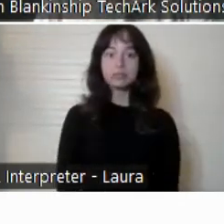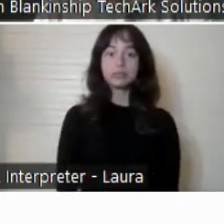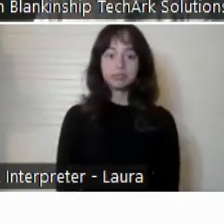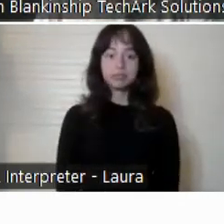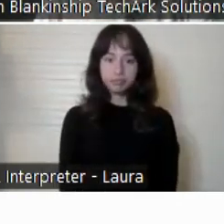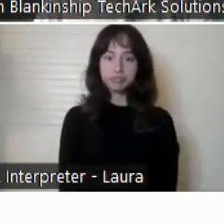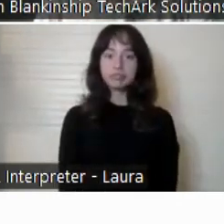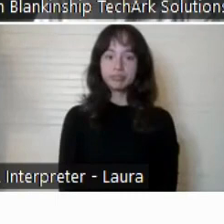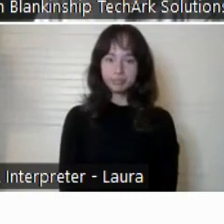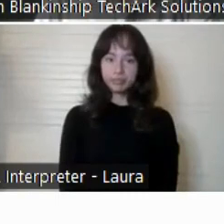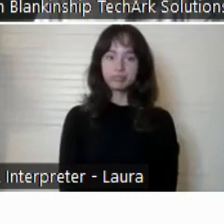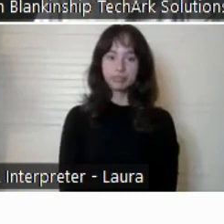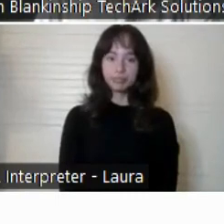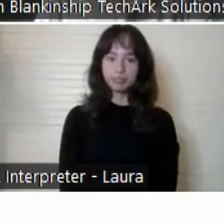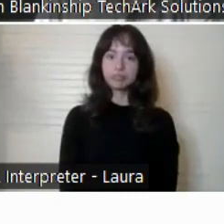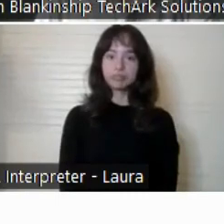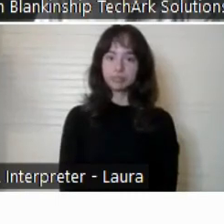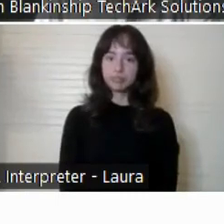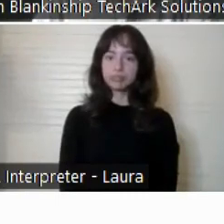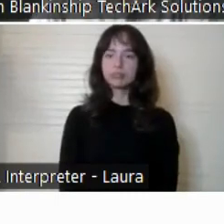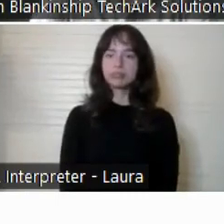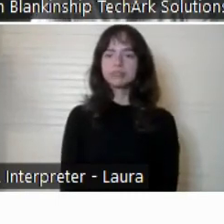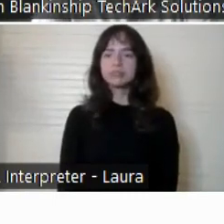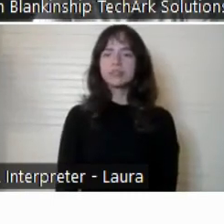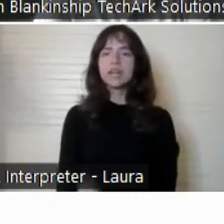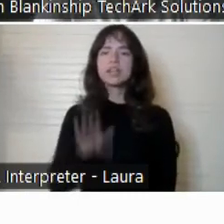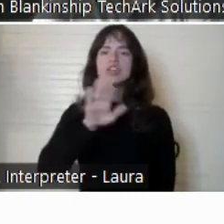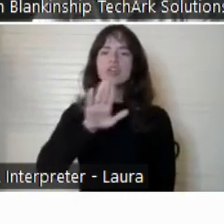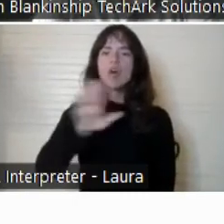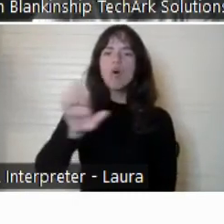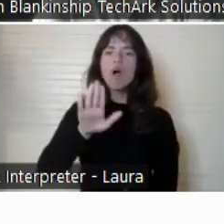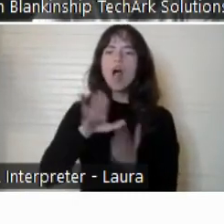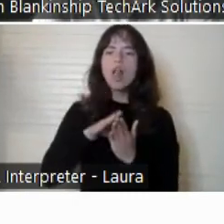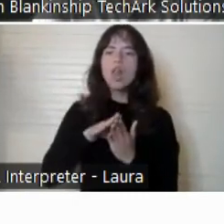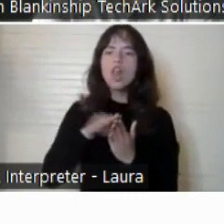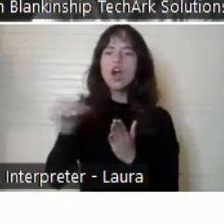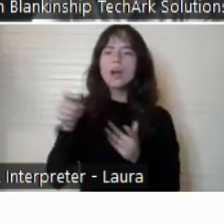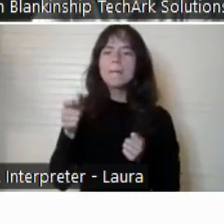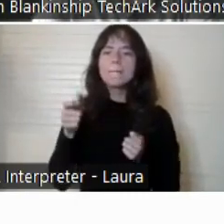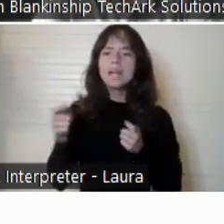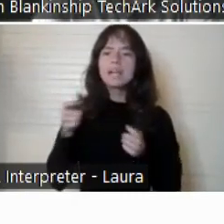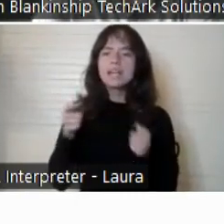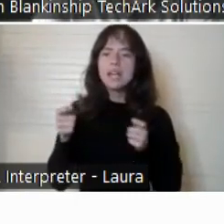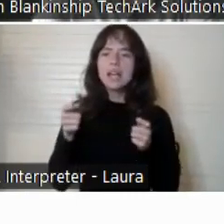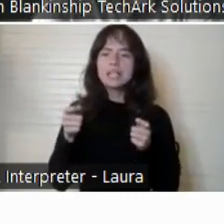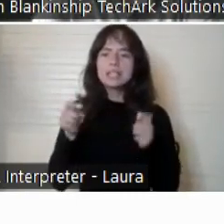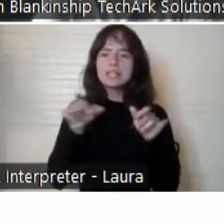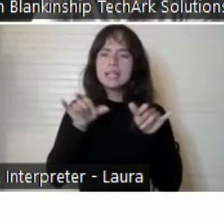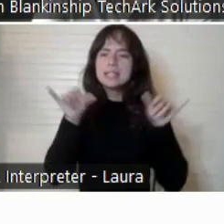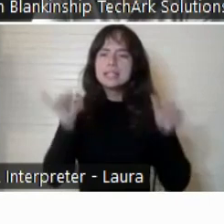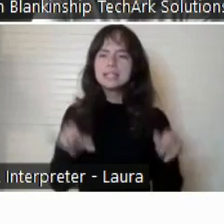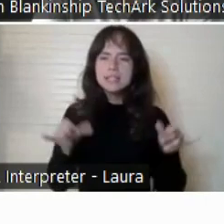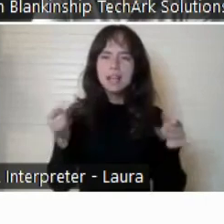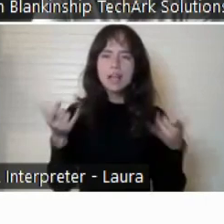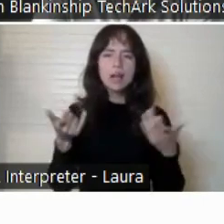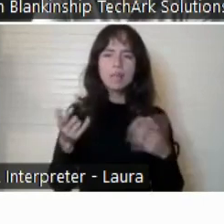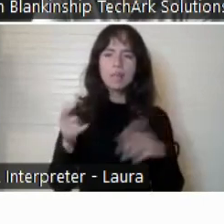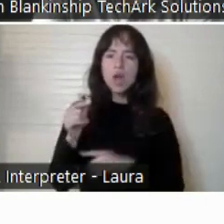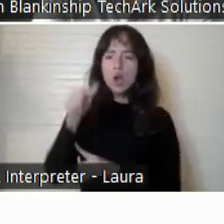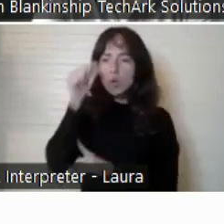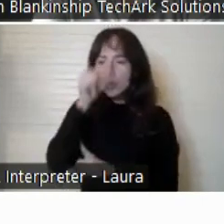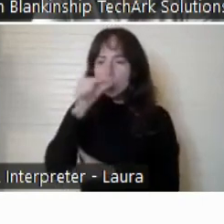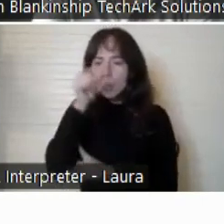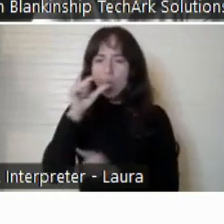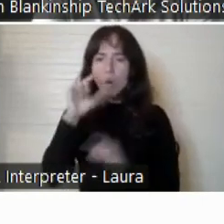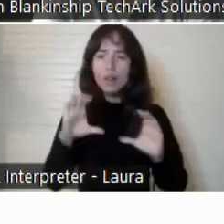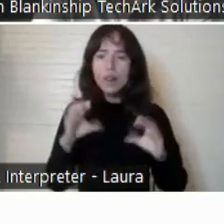Everybody type in the chat your learning management system right now. Google Classroom, Canvas, Schoology, what do you use? Put that in the chat. So